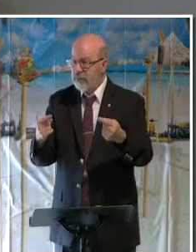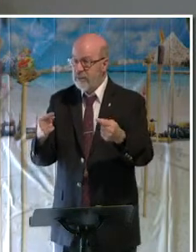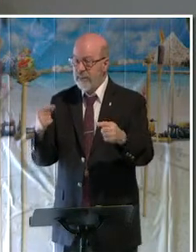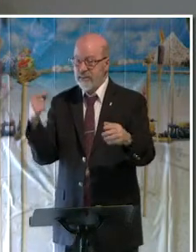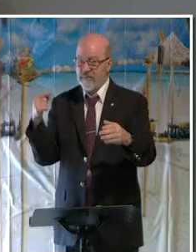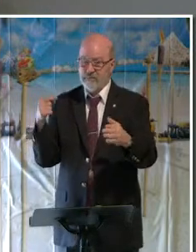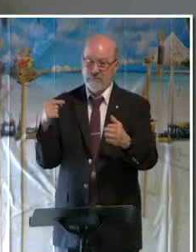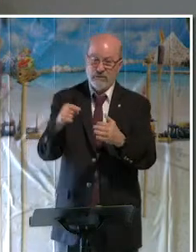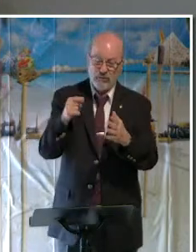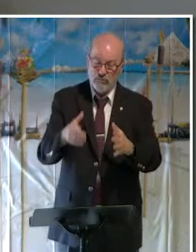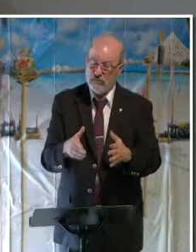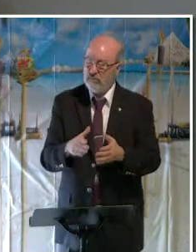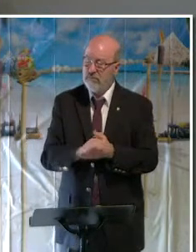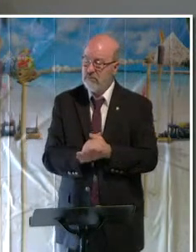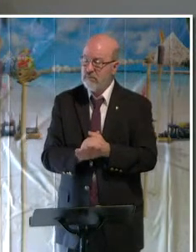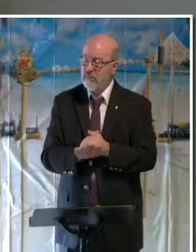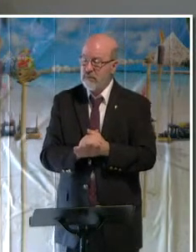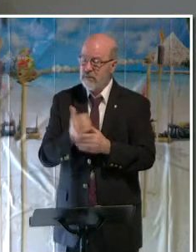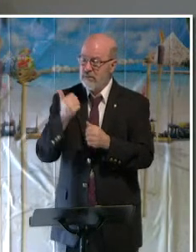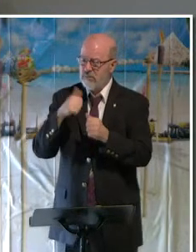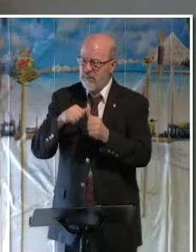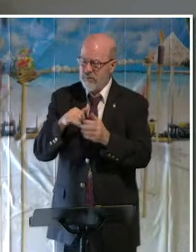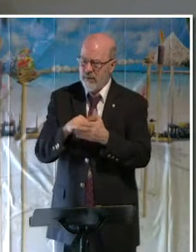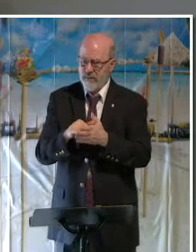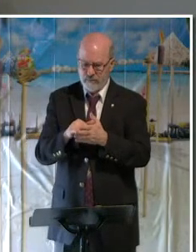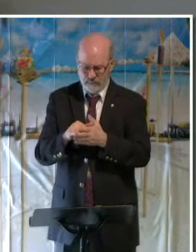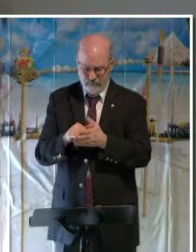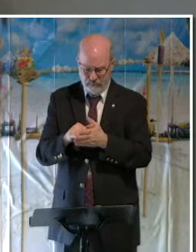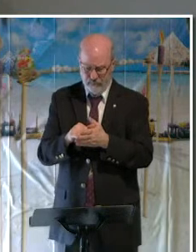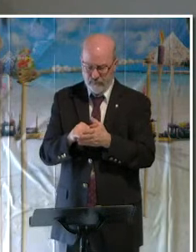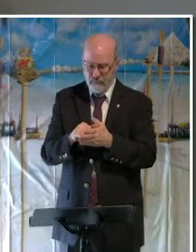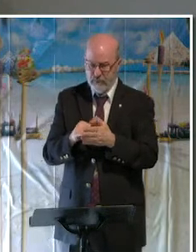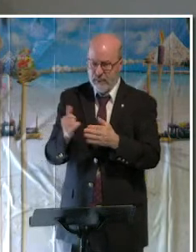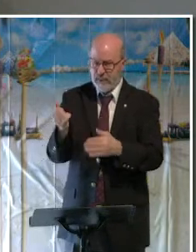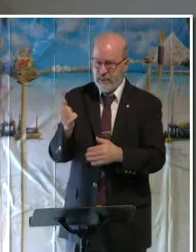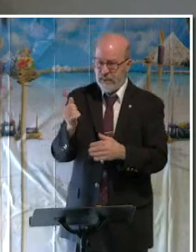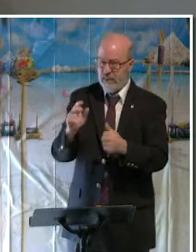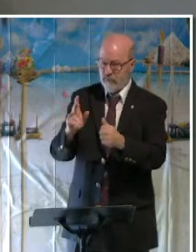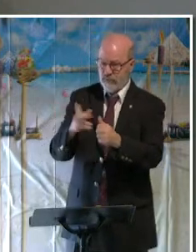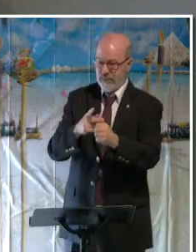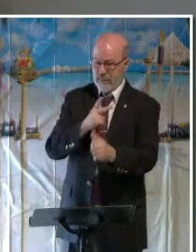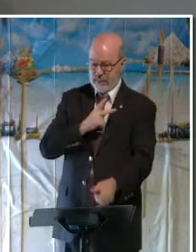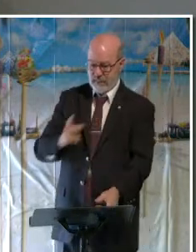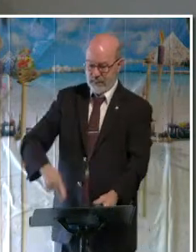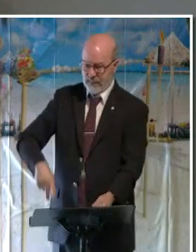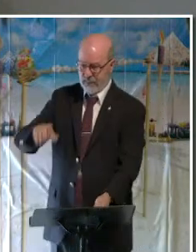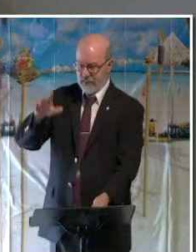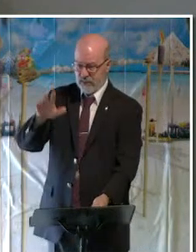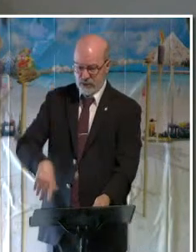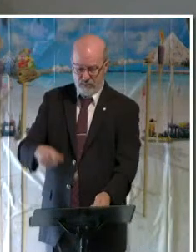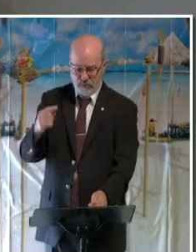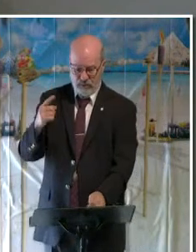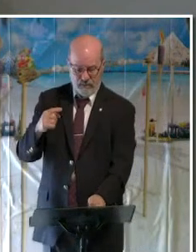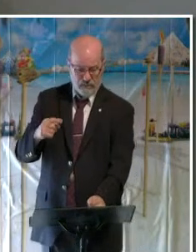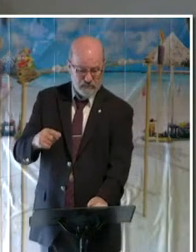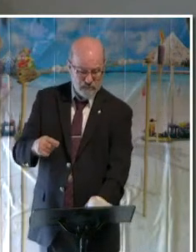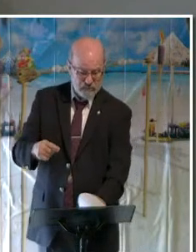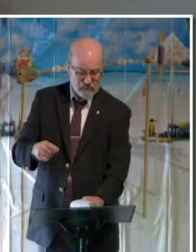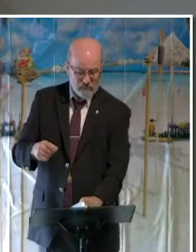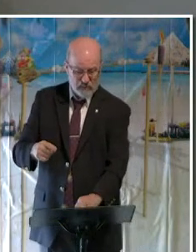avenger." Keep that in your mind, if you would, please. Go with me to 2 Kings chapter 11.